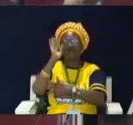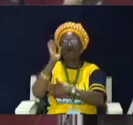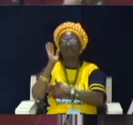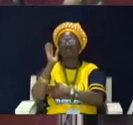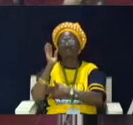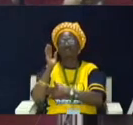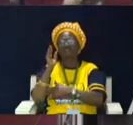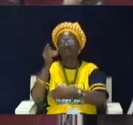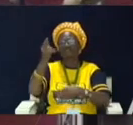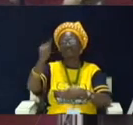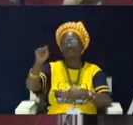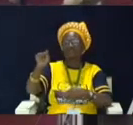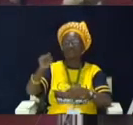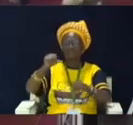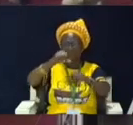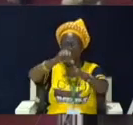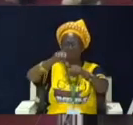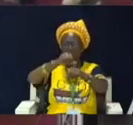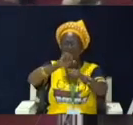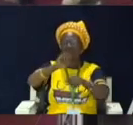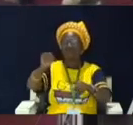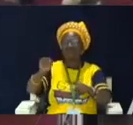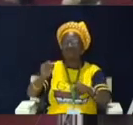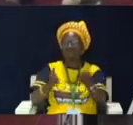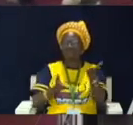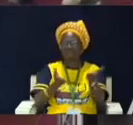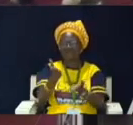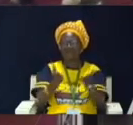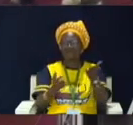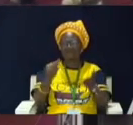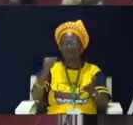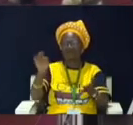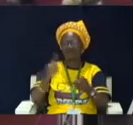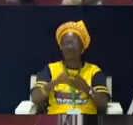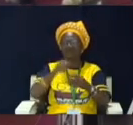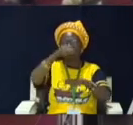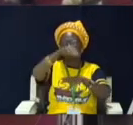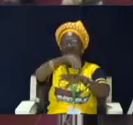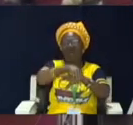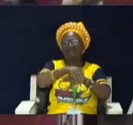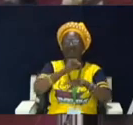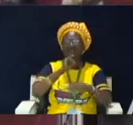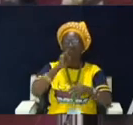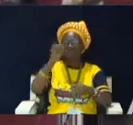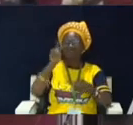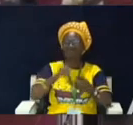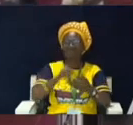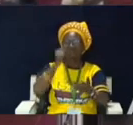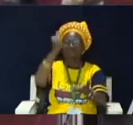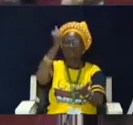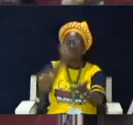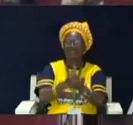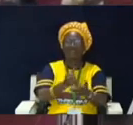The anointing service of tonight is to seal your breakthroughs.